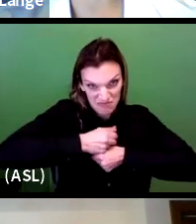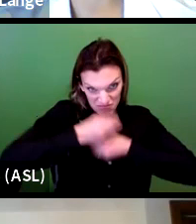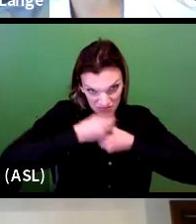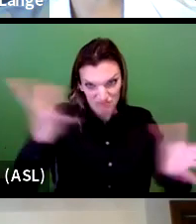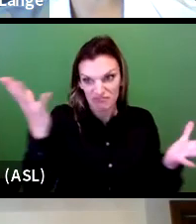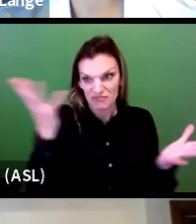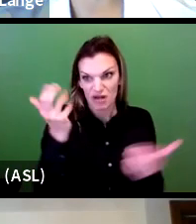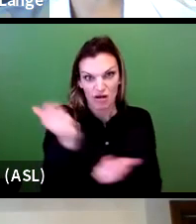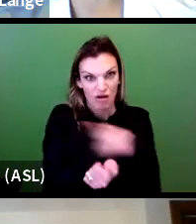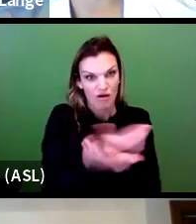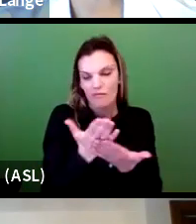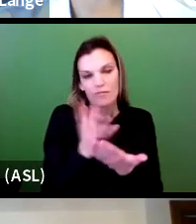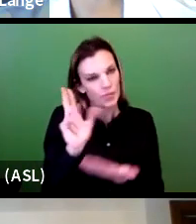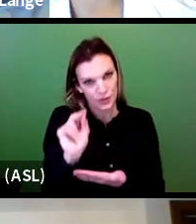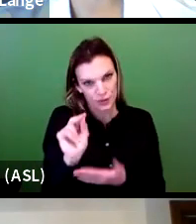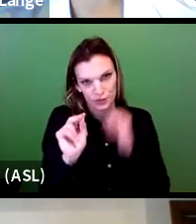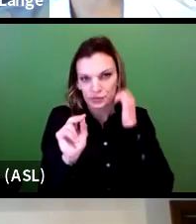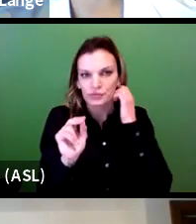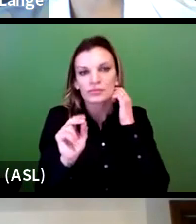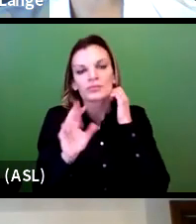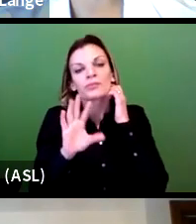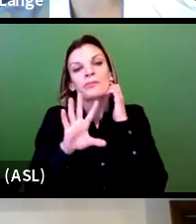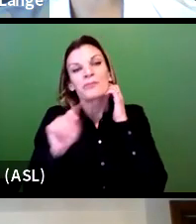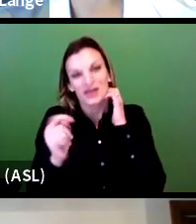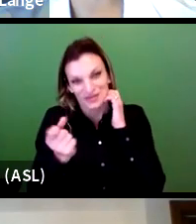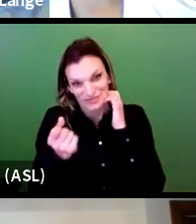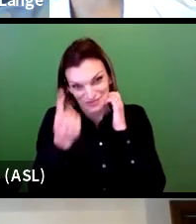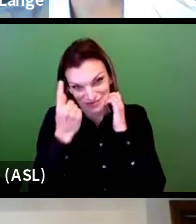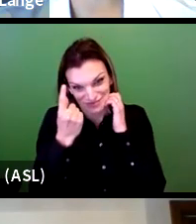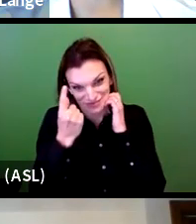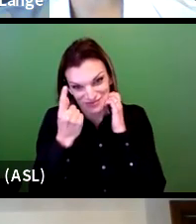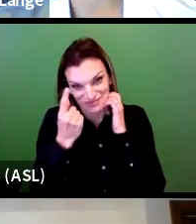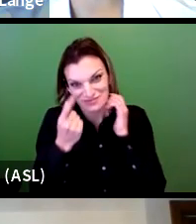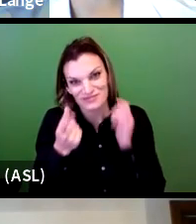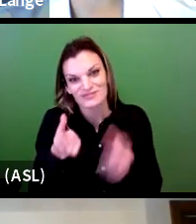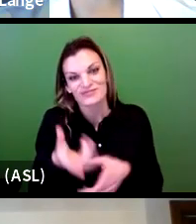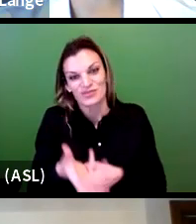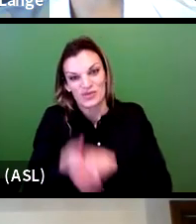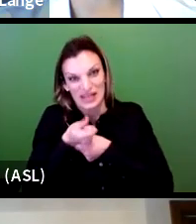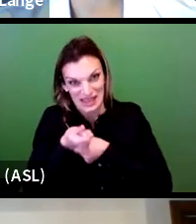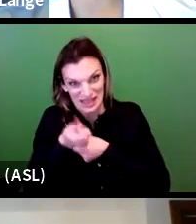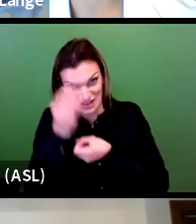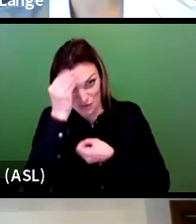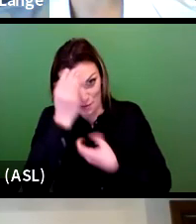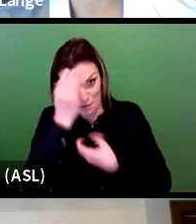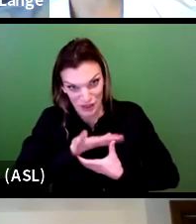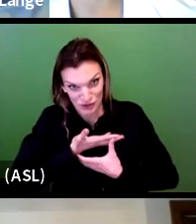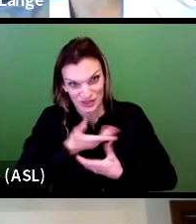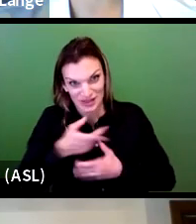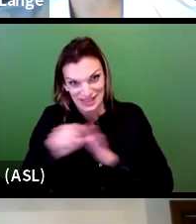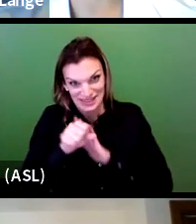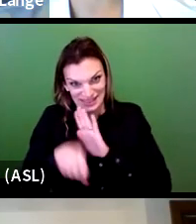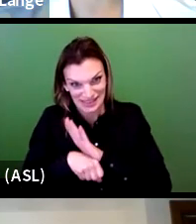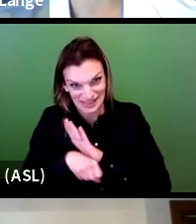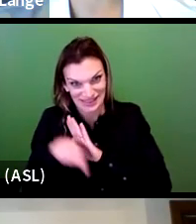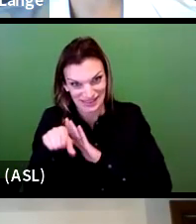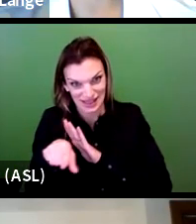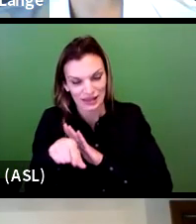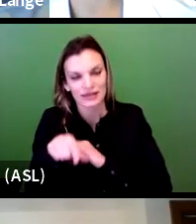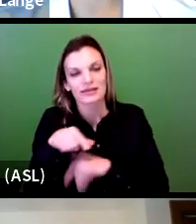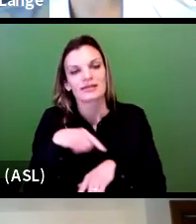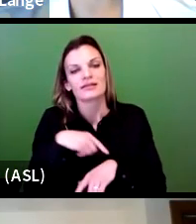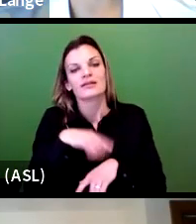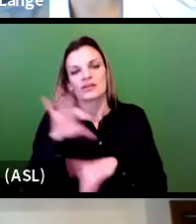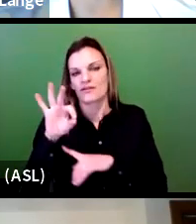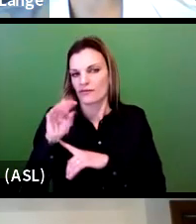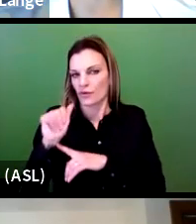disclosure. Unfortunately, however, to be able to pull the state records off, and a FOIA coordinator would work on that, not